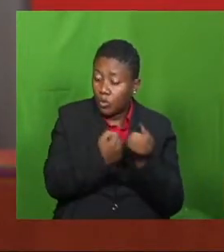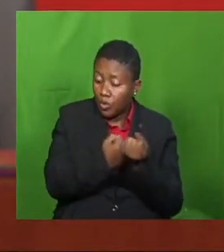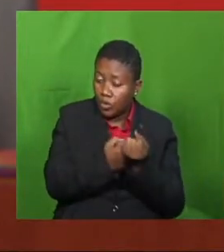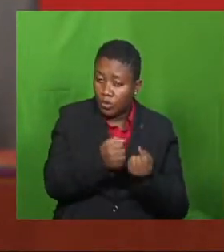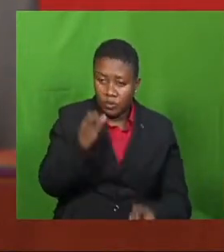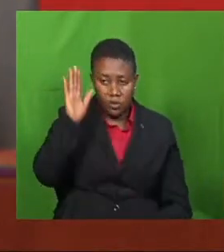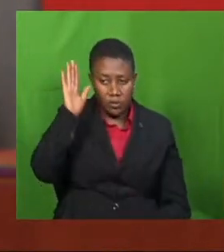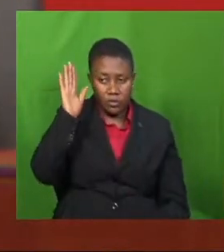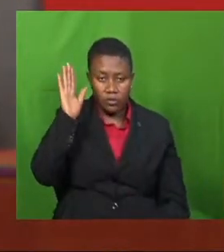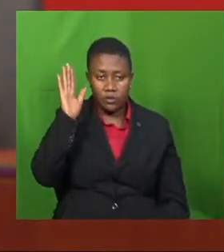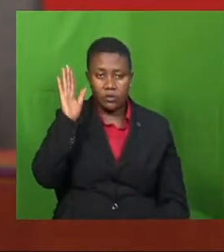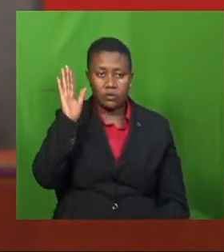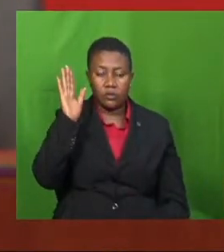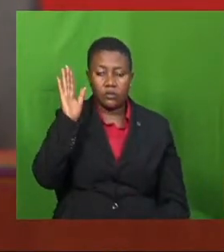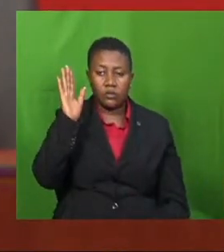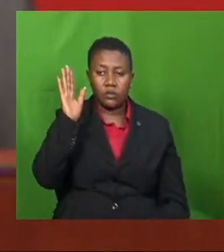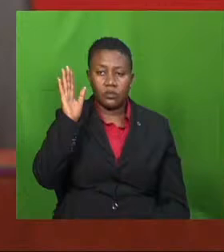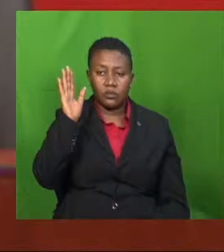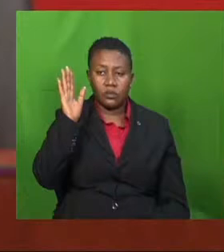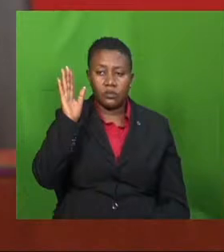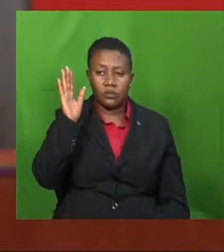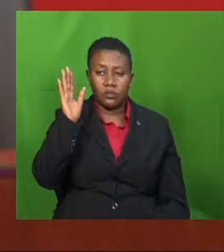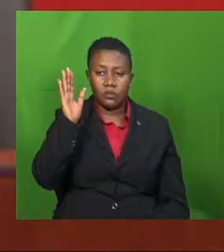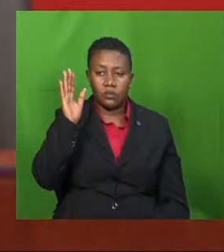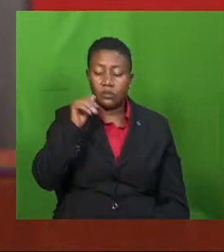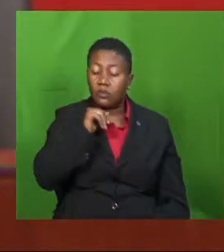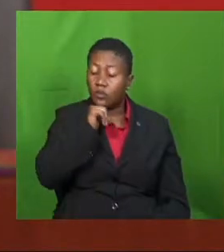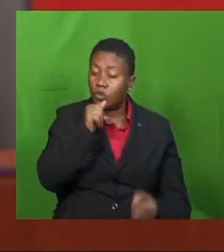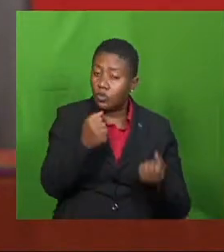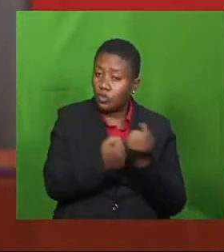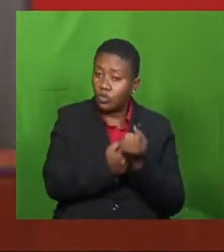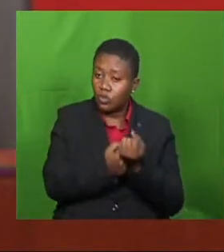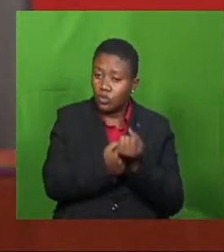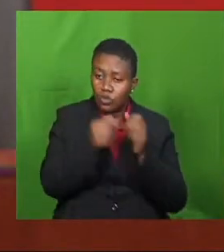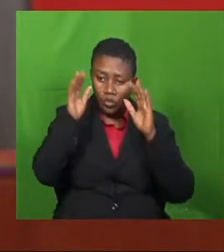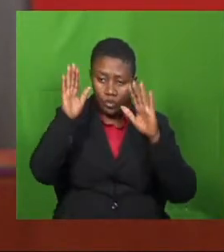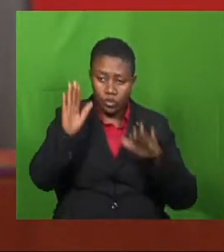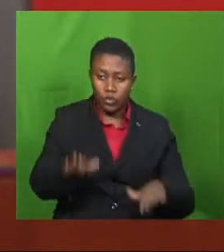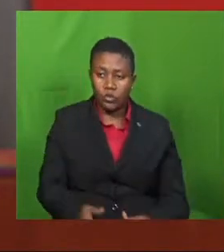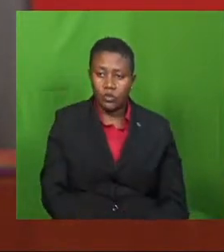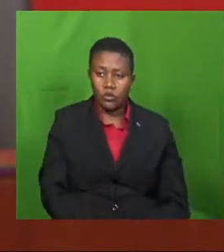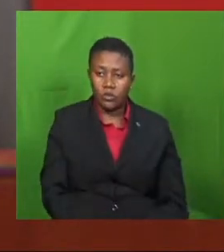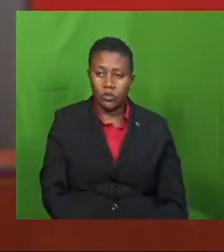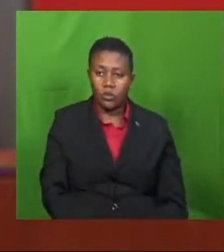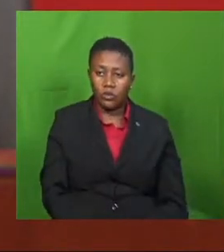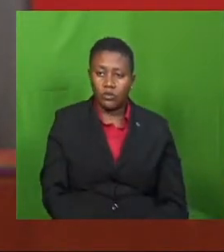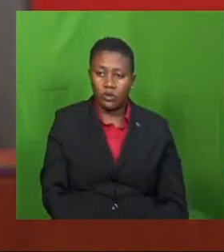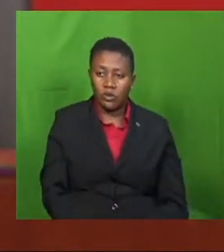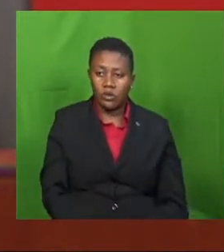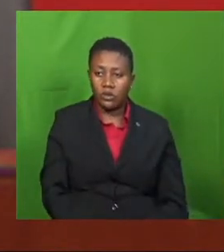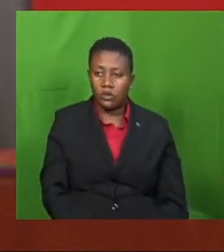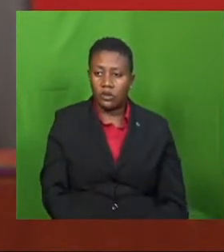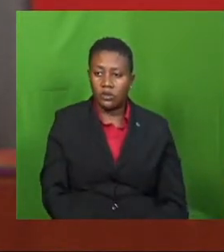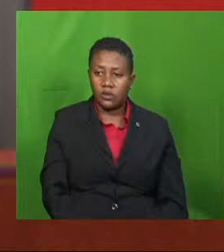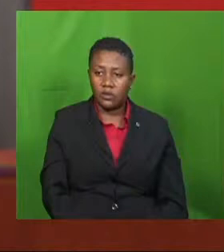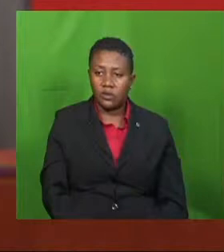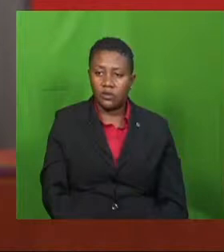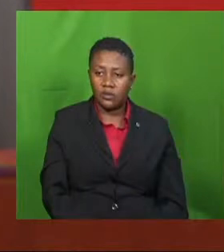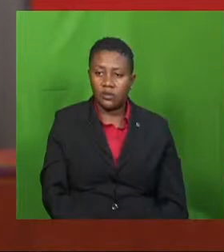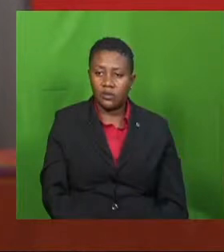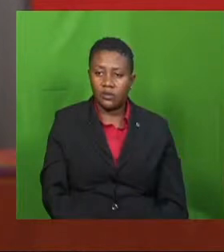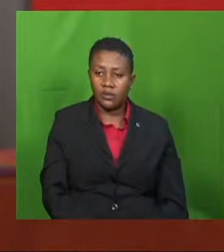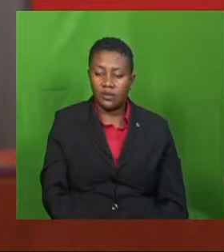say aye. Those against, say no. Honourable members,